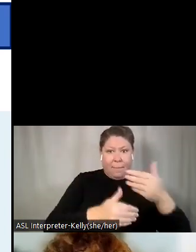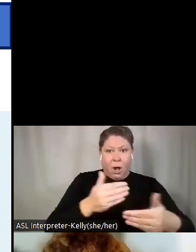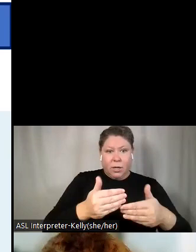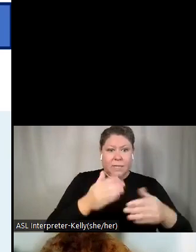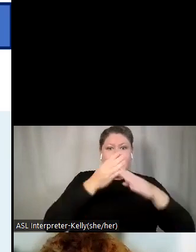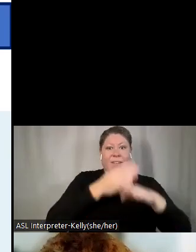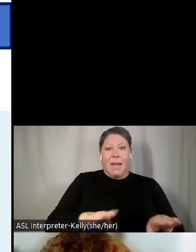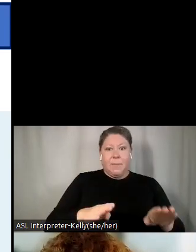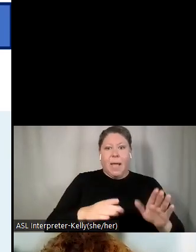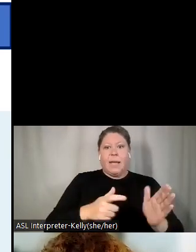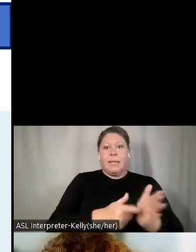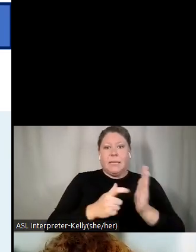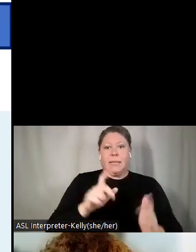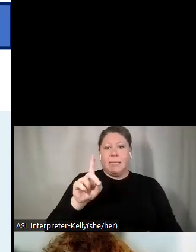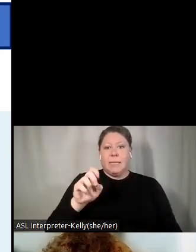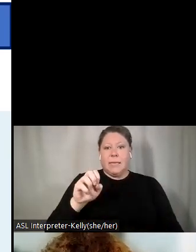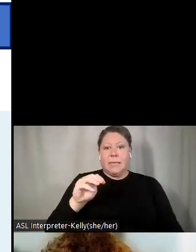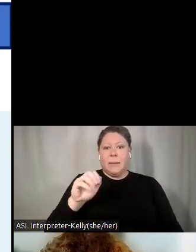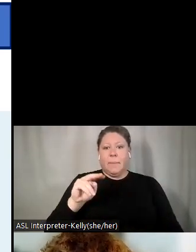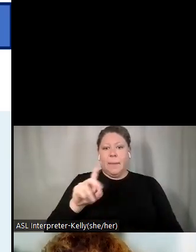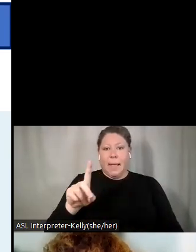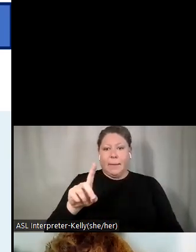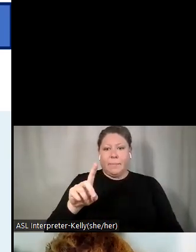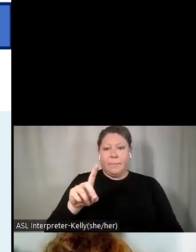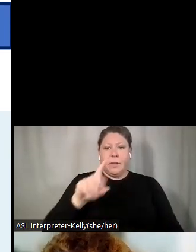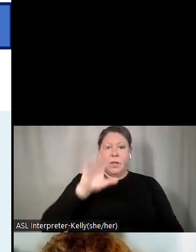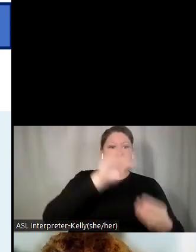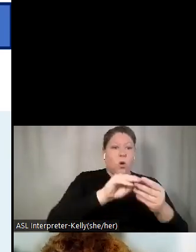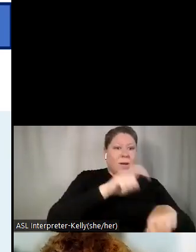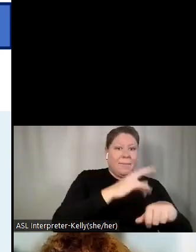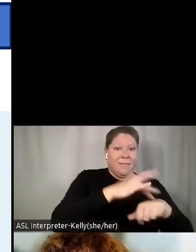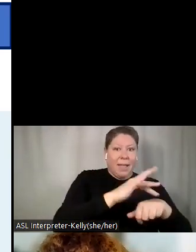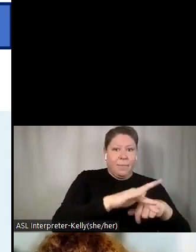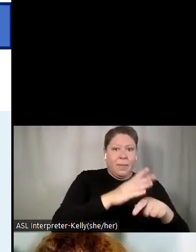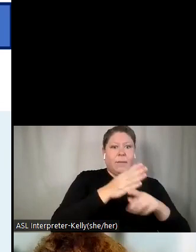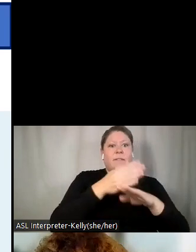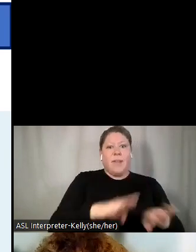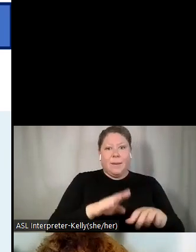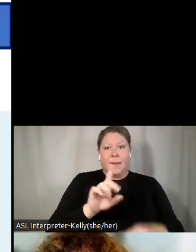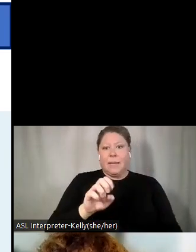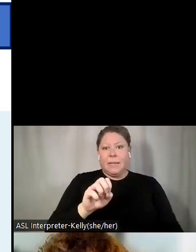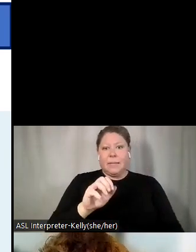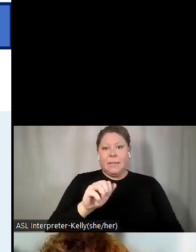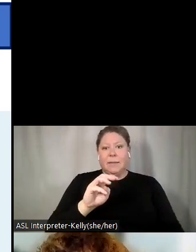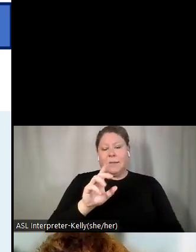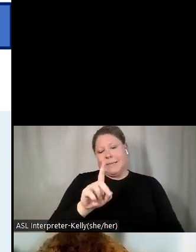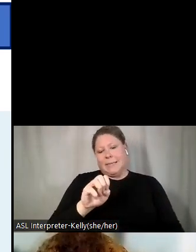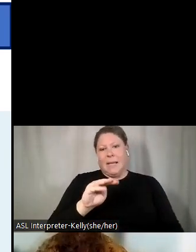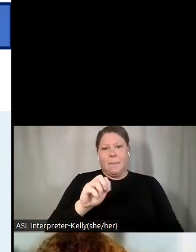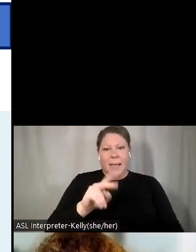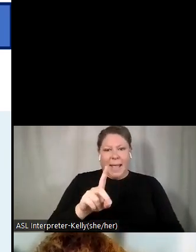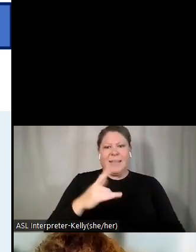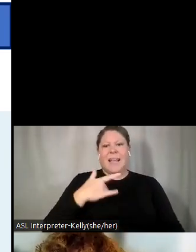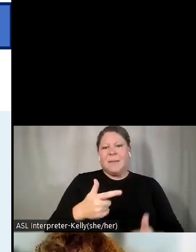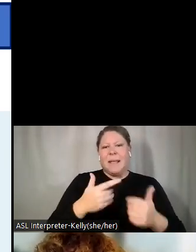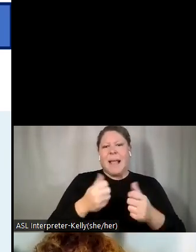the demand for that process. So total time available versus the demand. And the demand is usually the volume, or how many requests